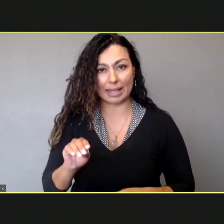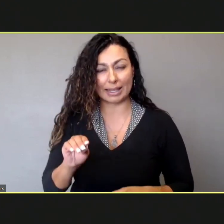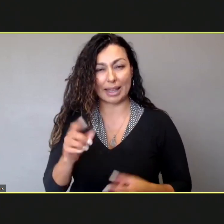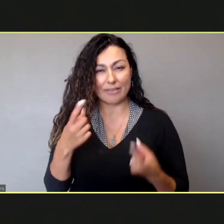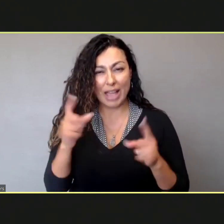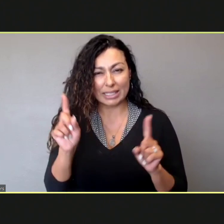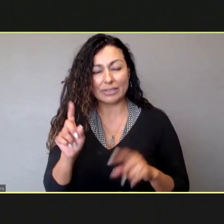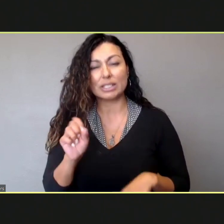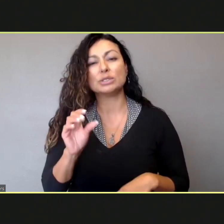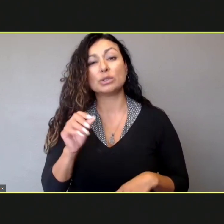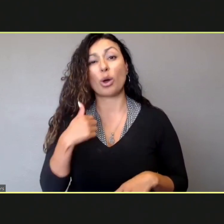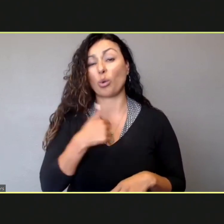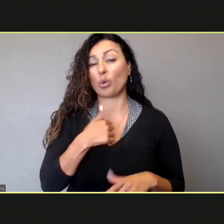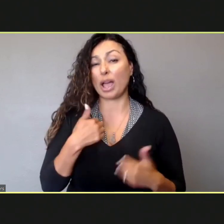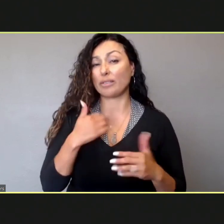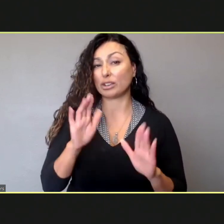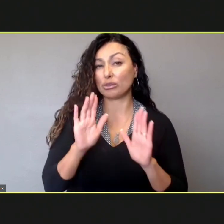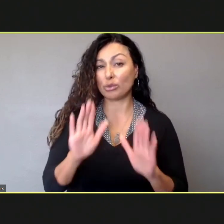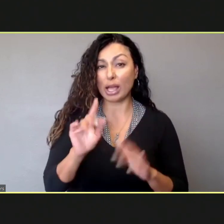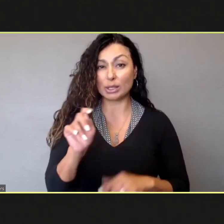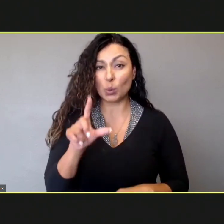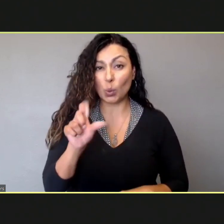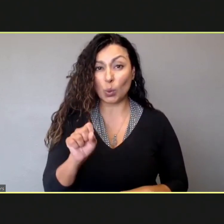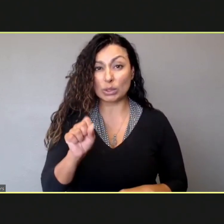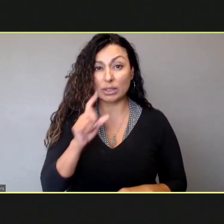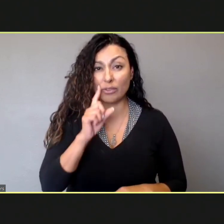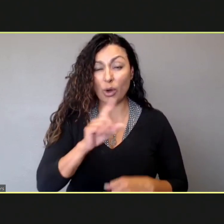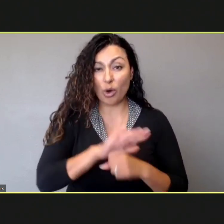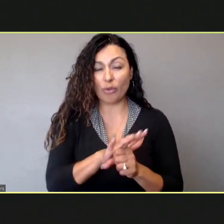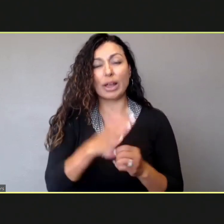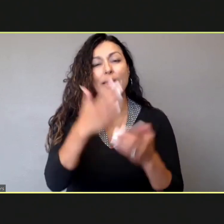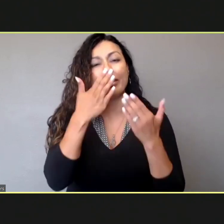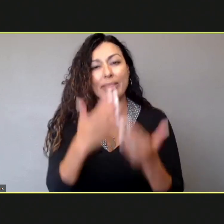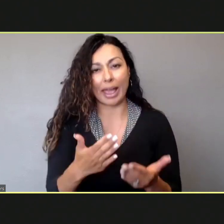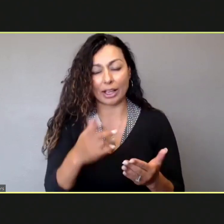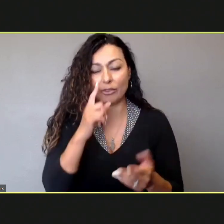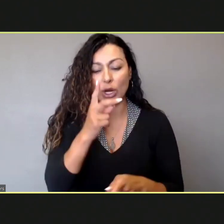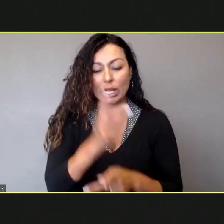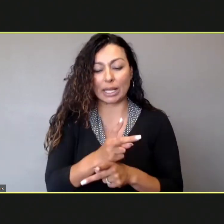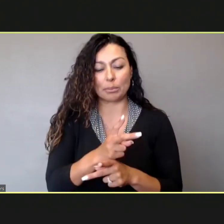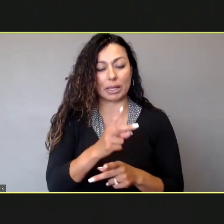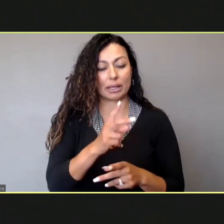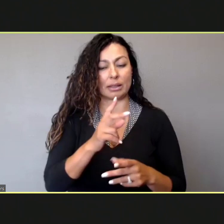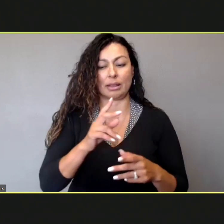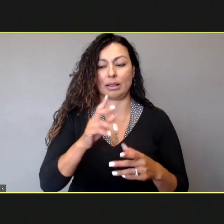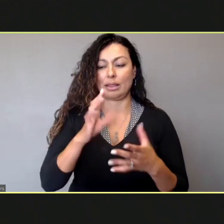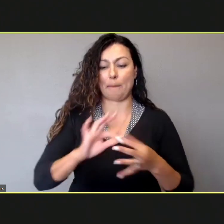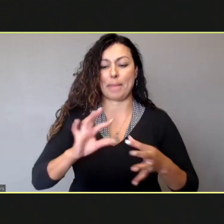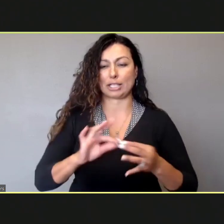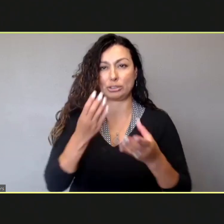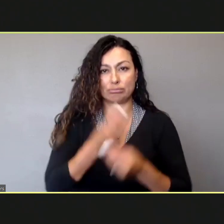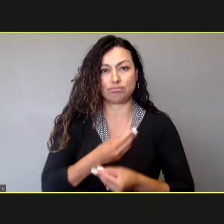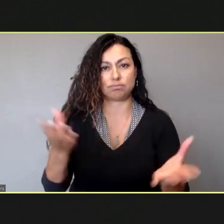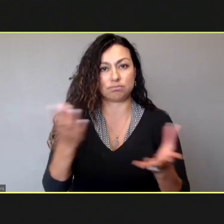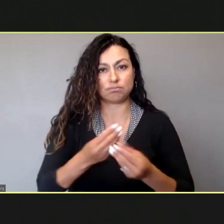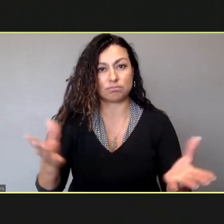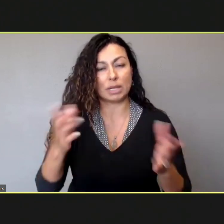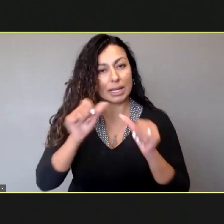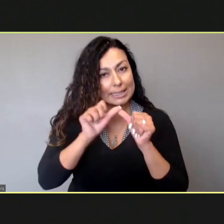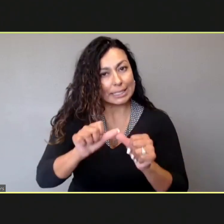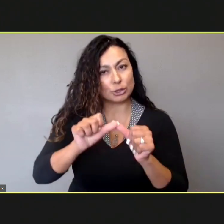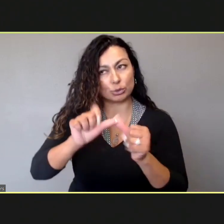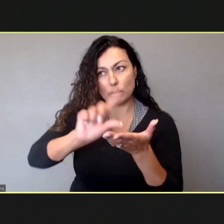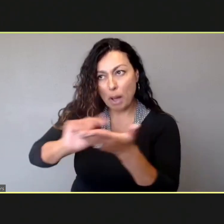so we've got some great tools for COVID. And thank you for keeping that word out there, publishing that, letting people